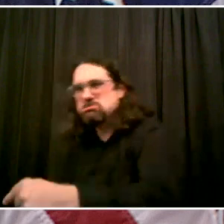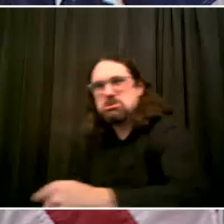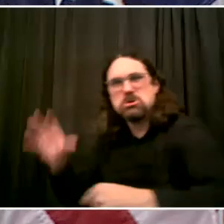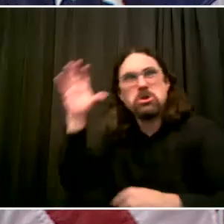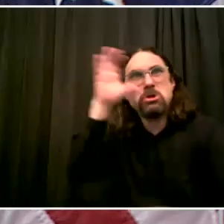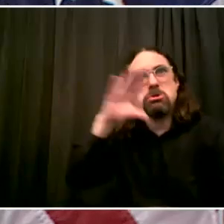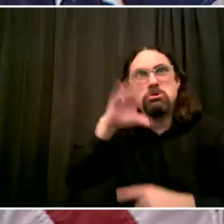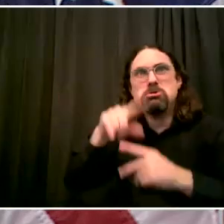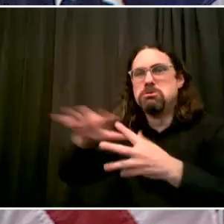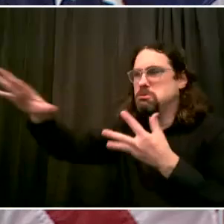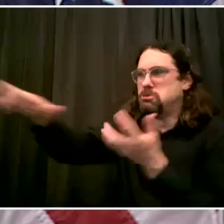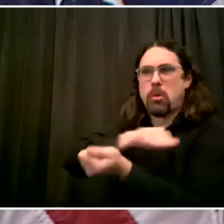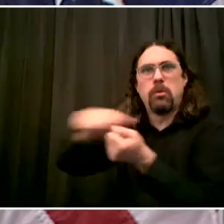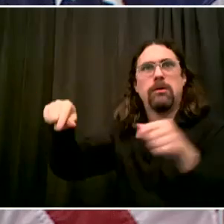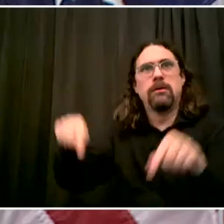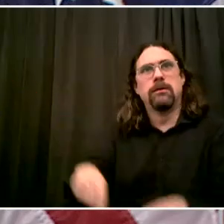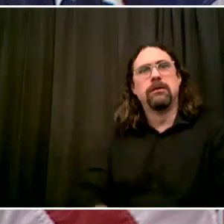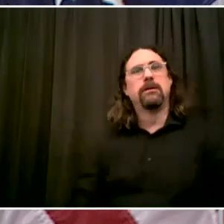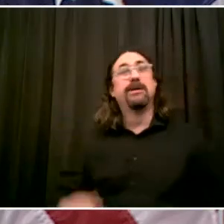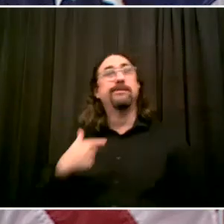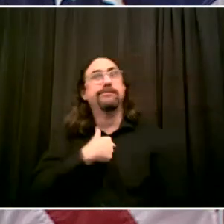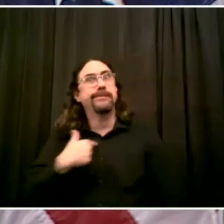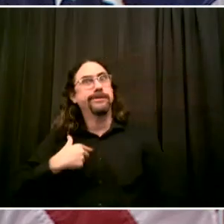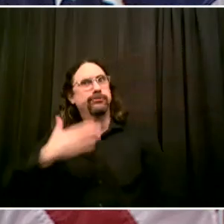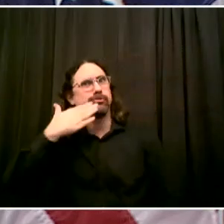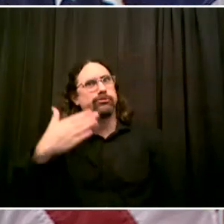Next, we have Jake from Gothamist.